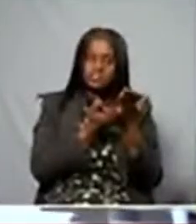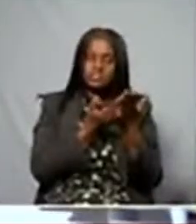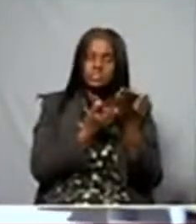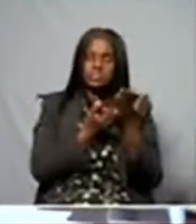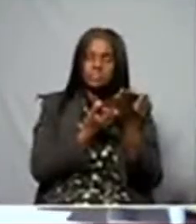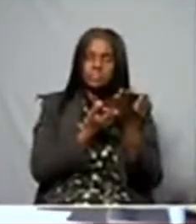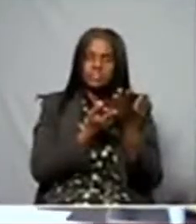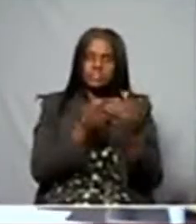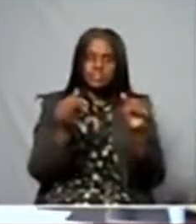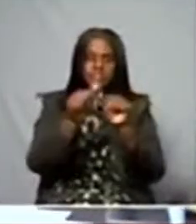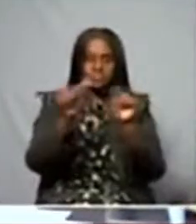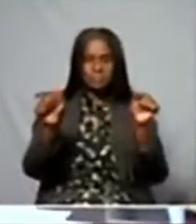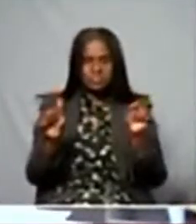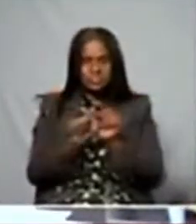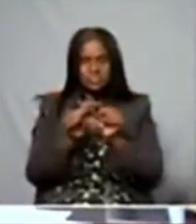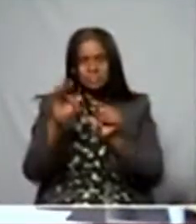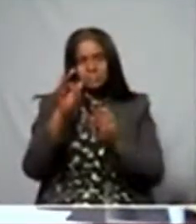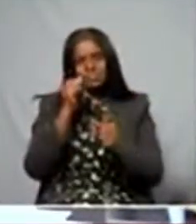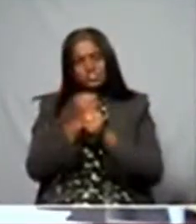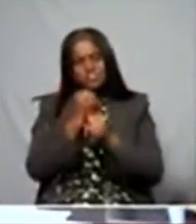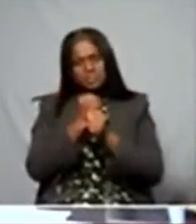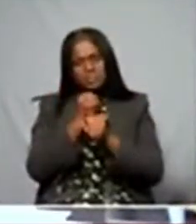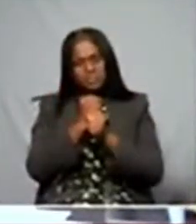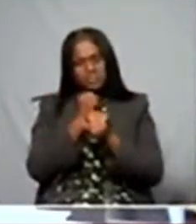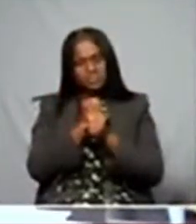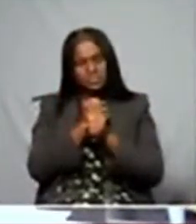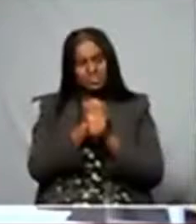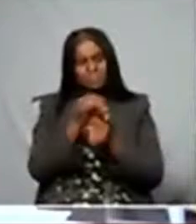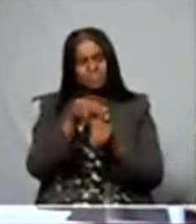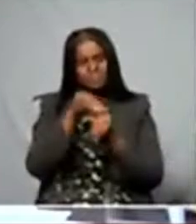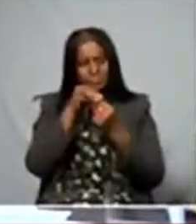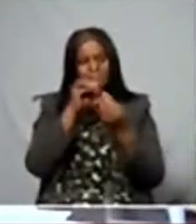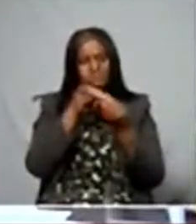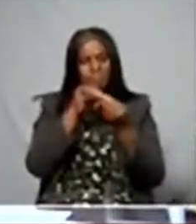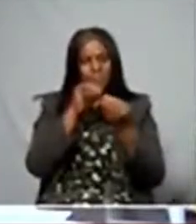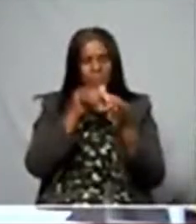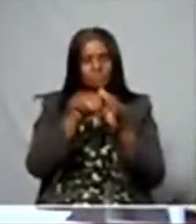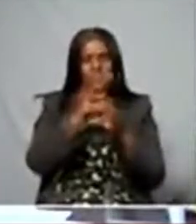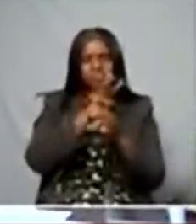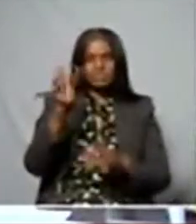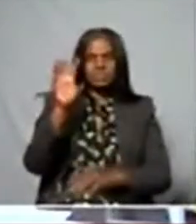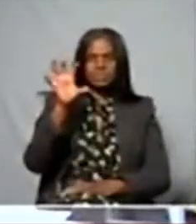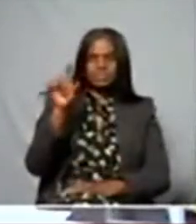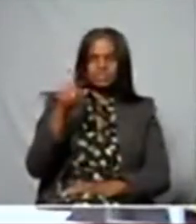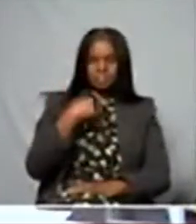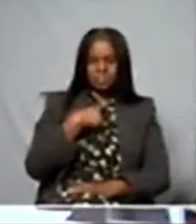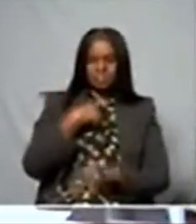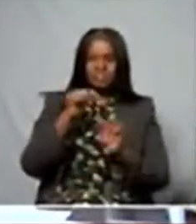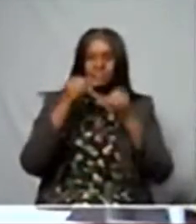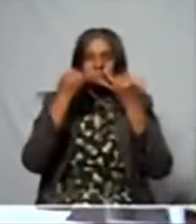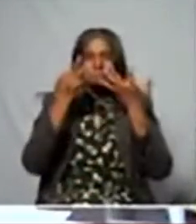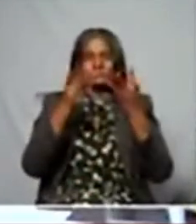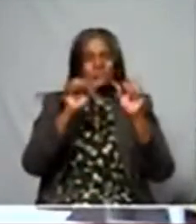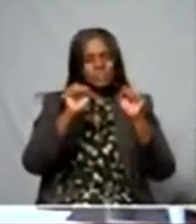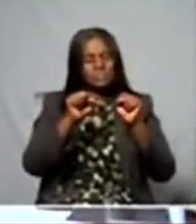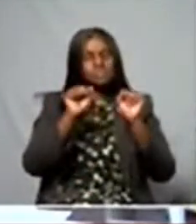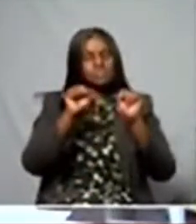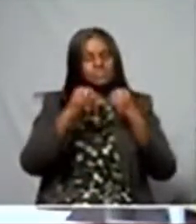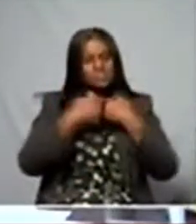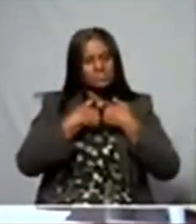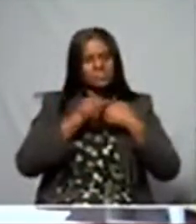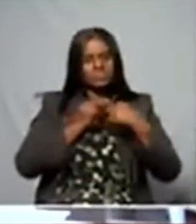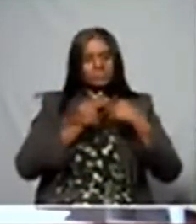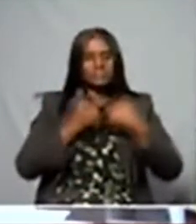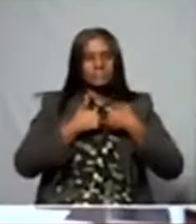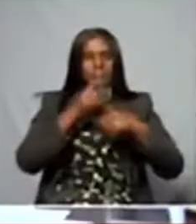the areas of operation, particularly in Western Province, I can confirm that we have a project that is